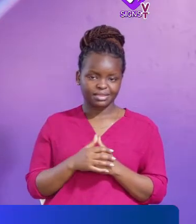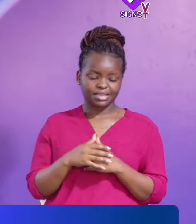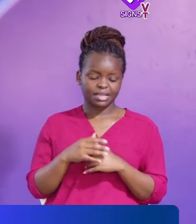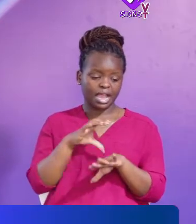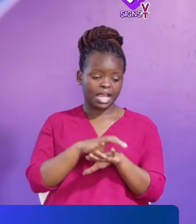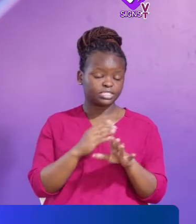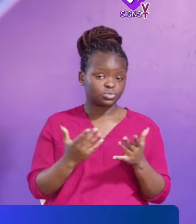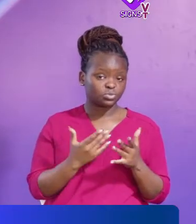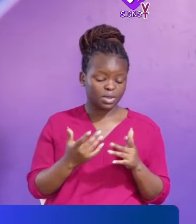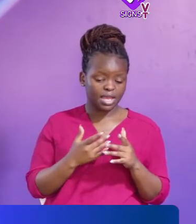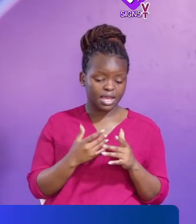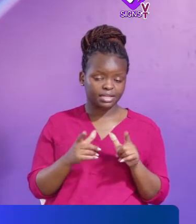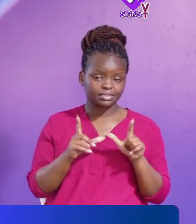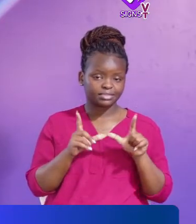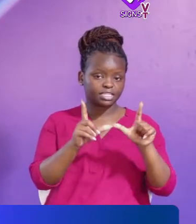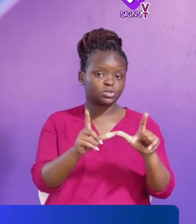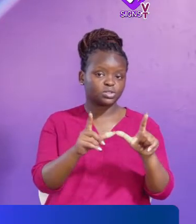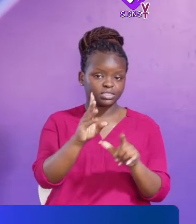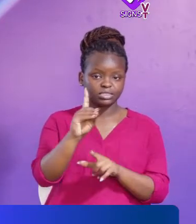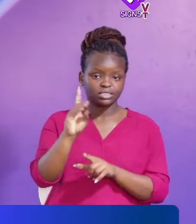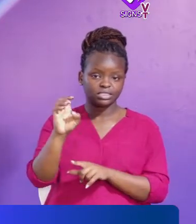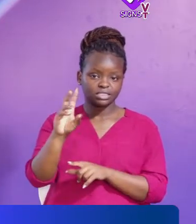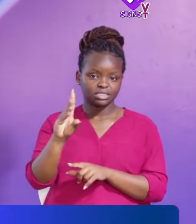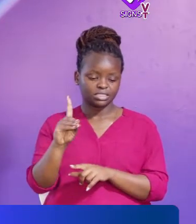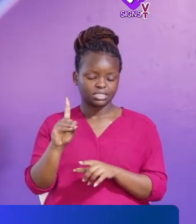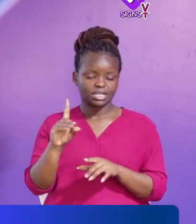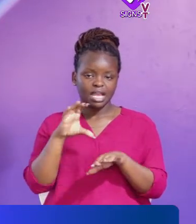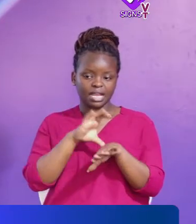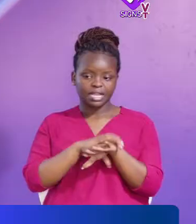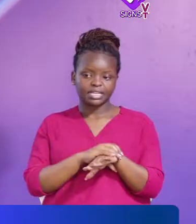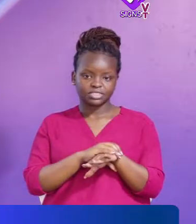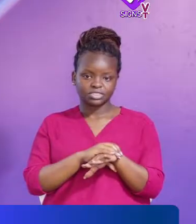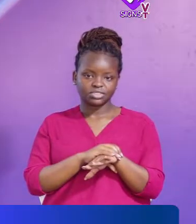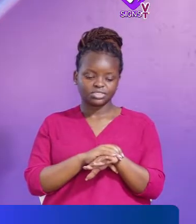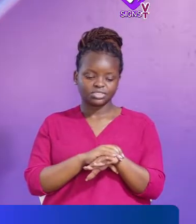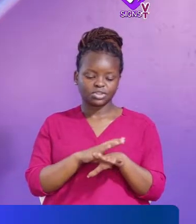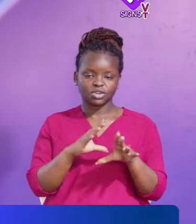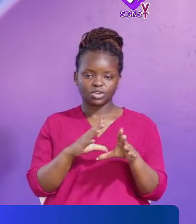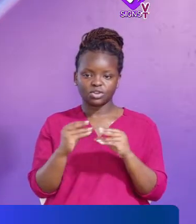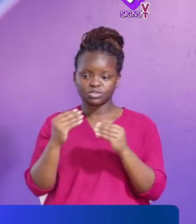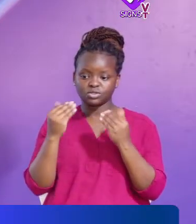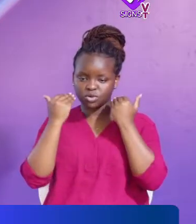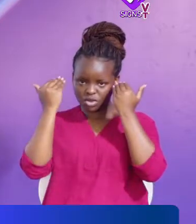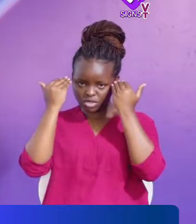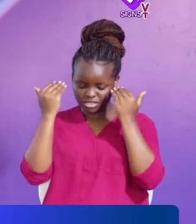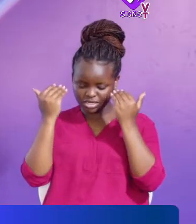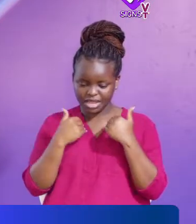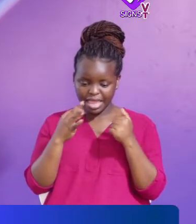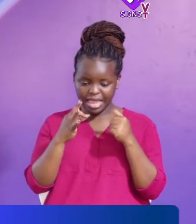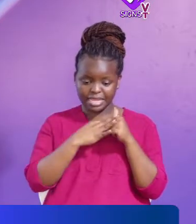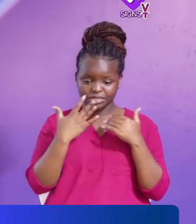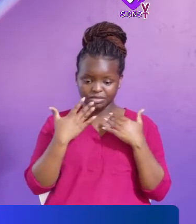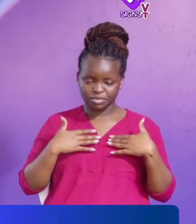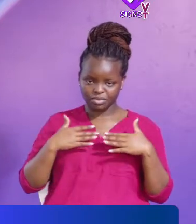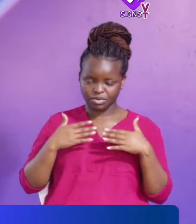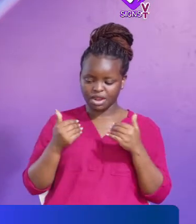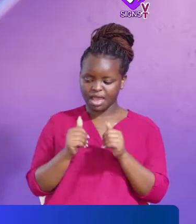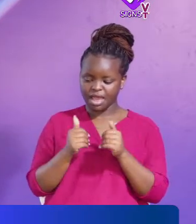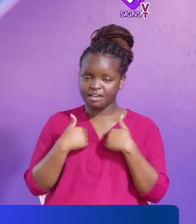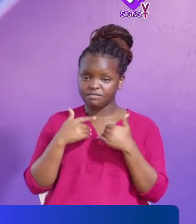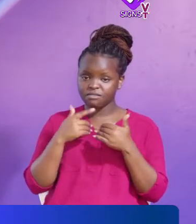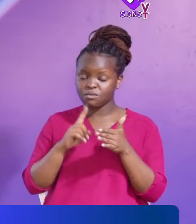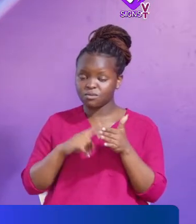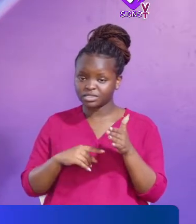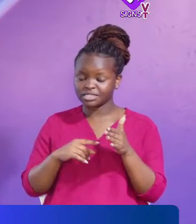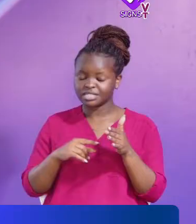you know that I've gone to court whereby 8 people have the same title deed? And this happened in the Ministry of Land.